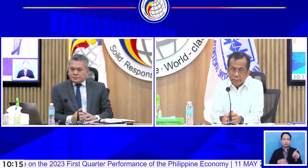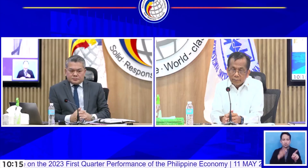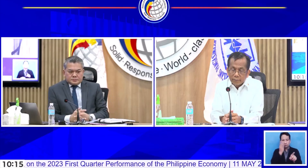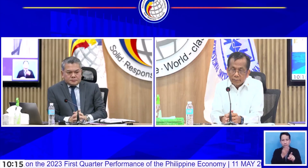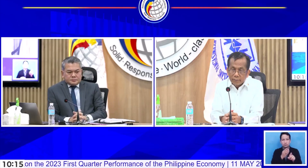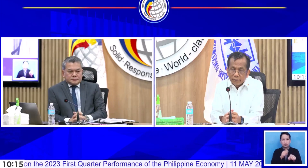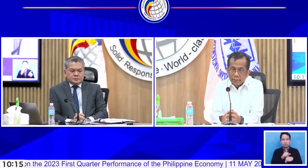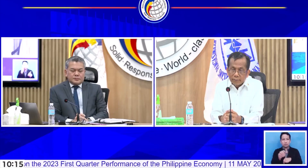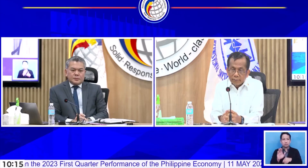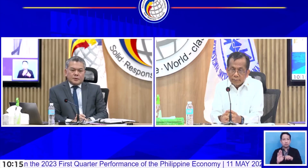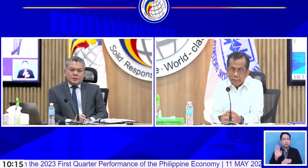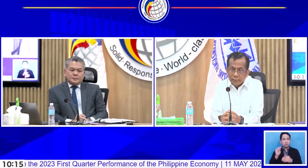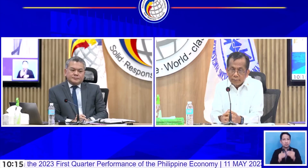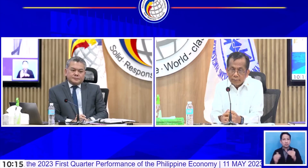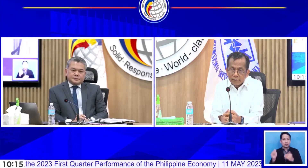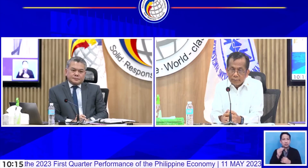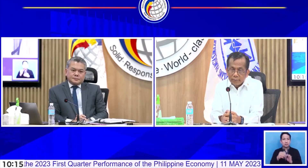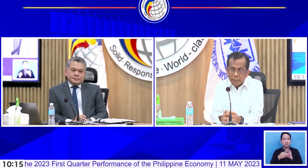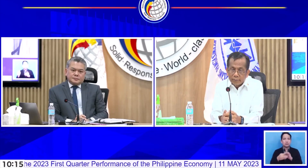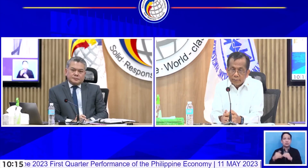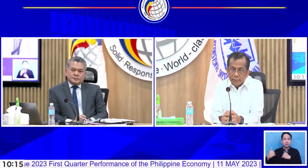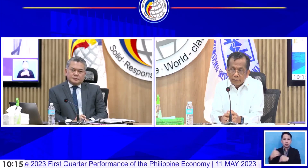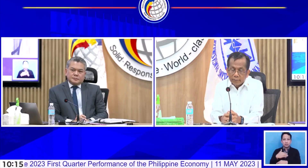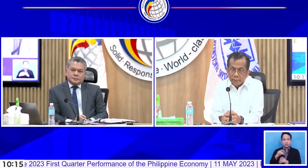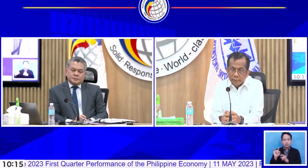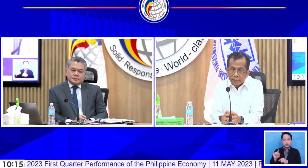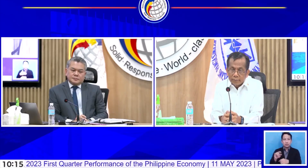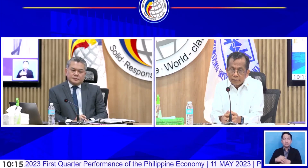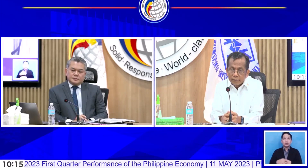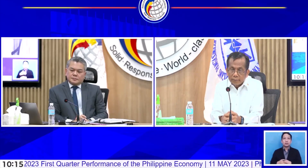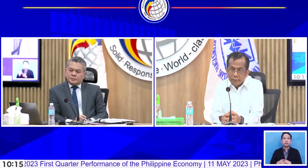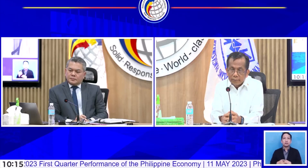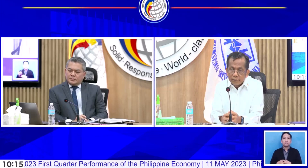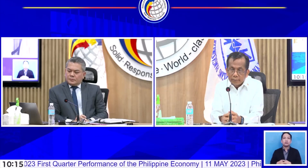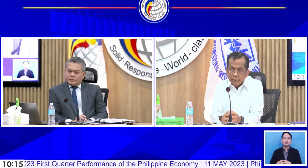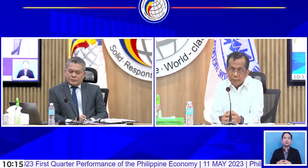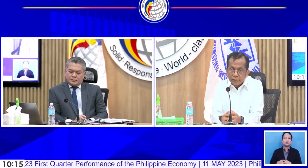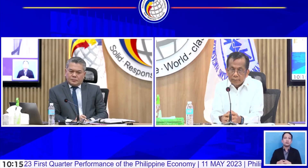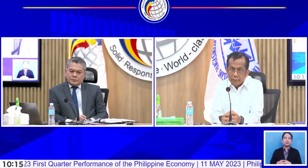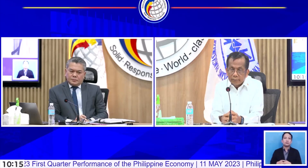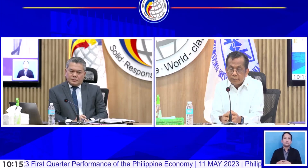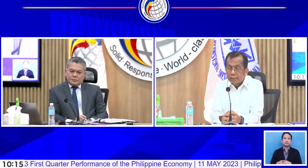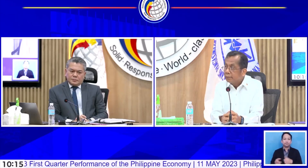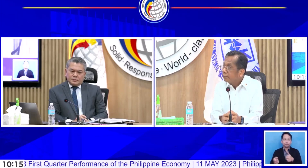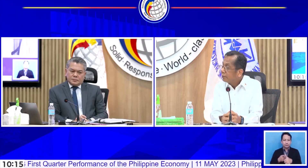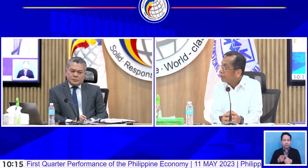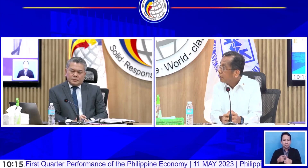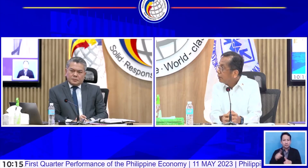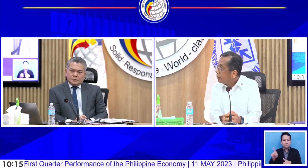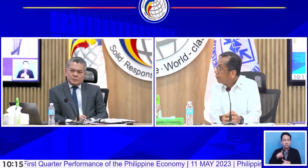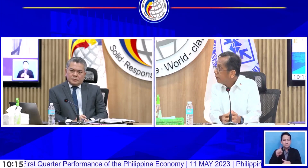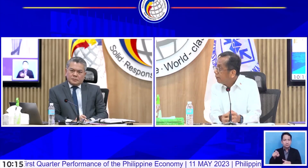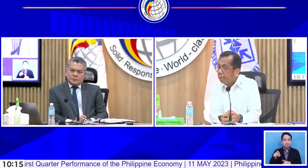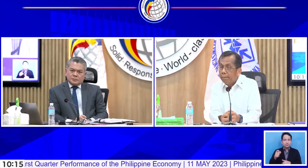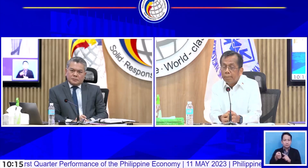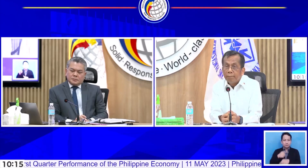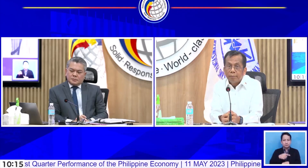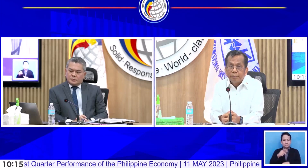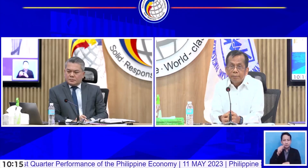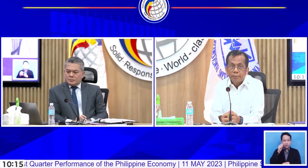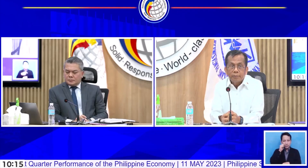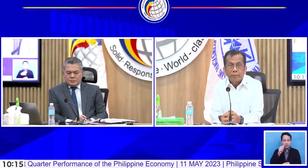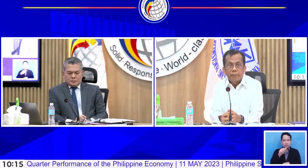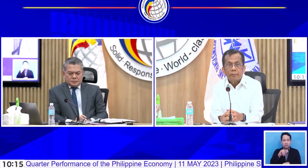advanced questions sent by our media partners. The first question po is from Ms. Eileen Mencias